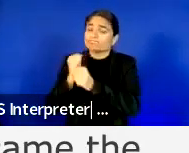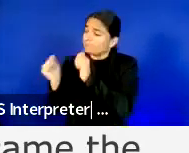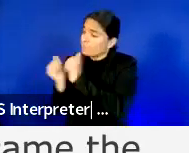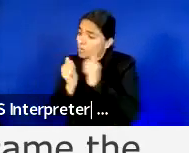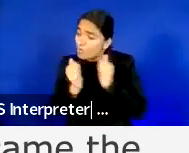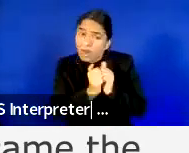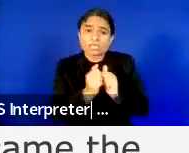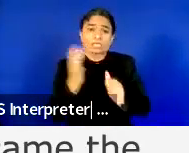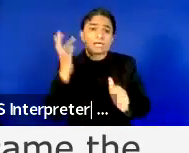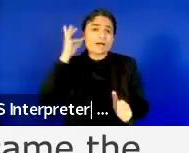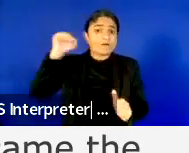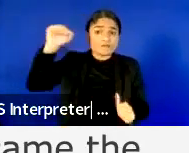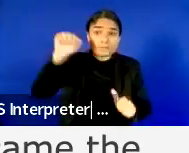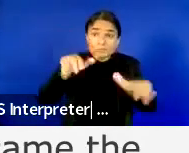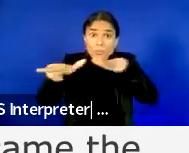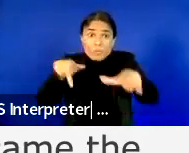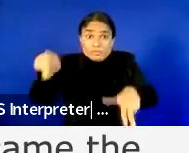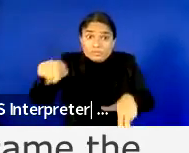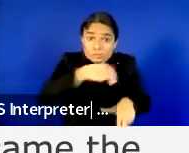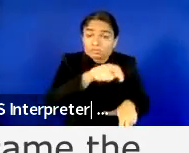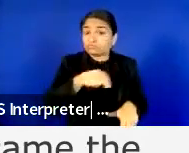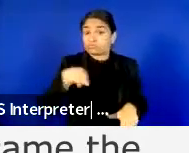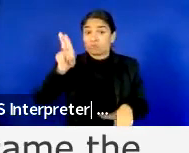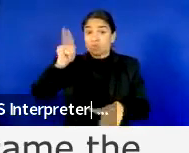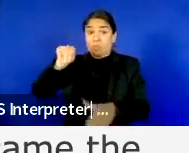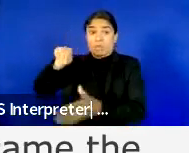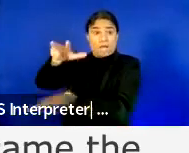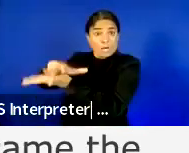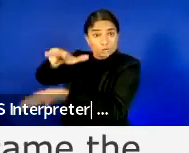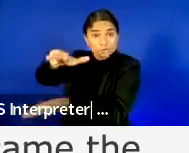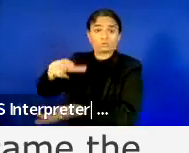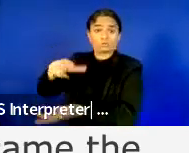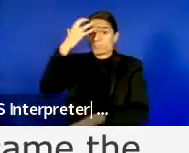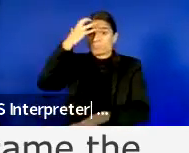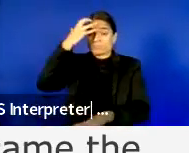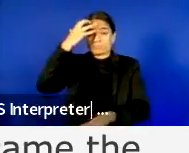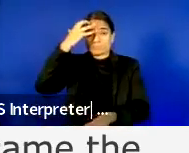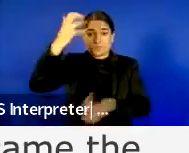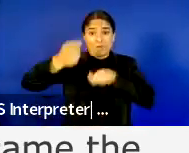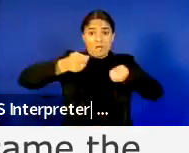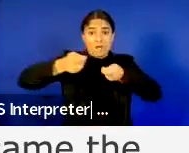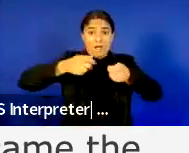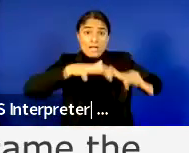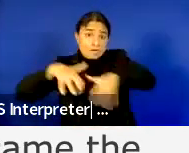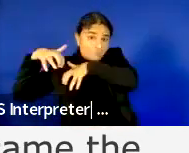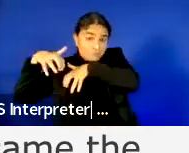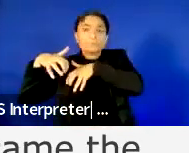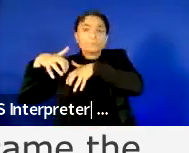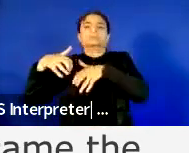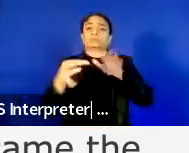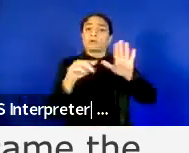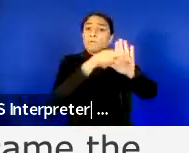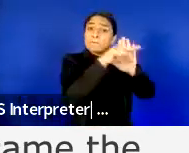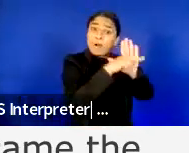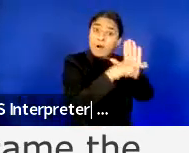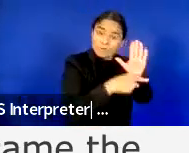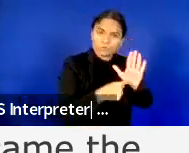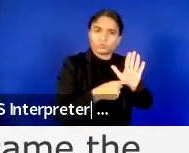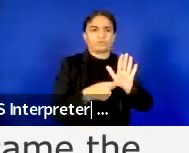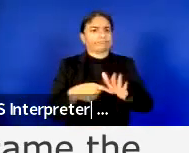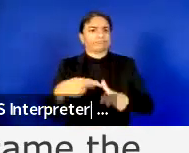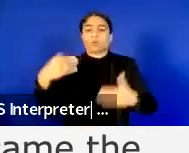protocol, to all the champions of human rights, and make the Feminist Accessibility Protocol the foundation of gender